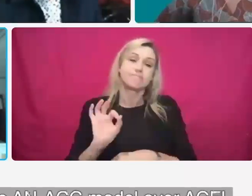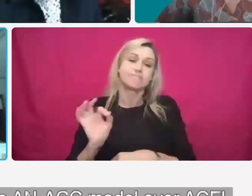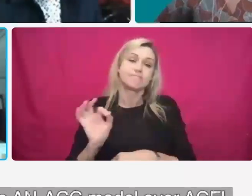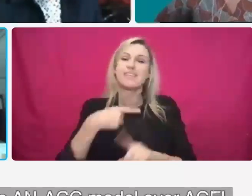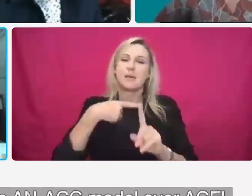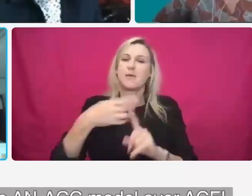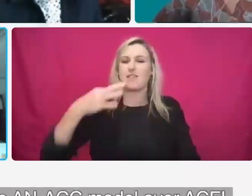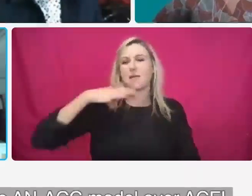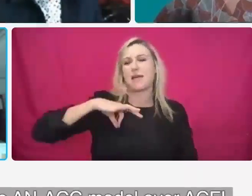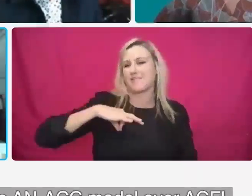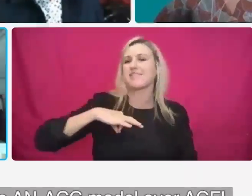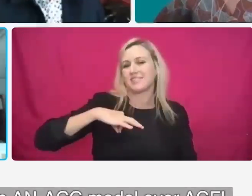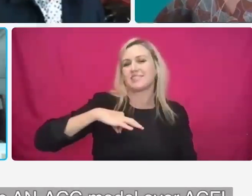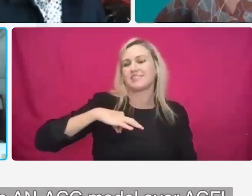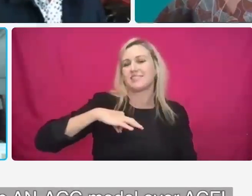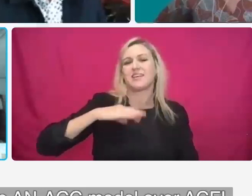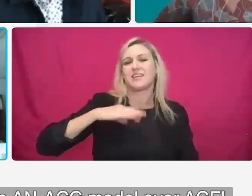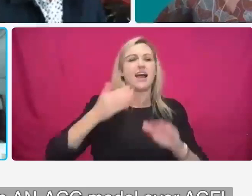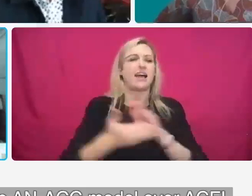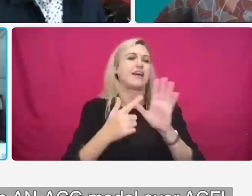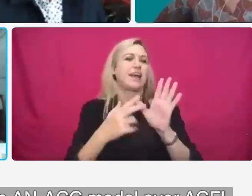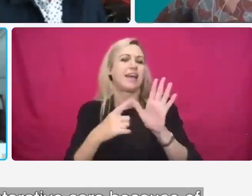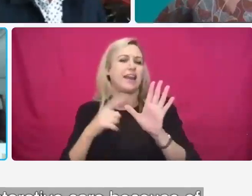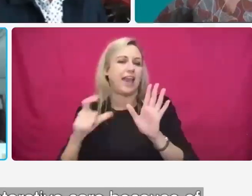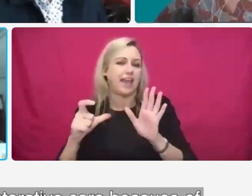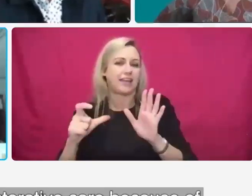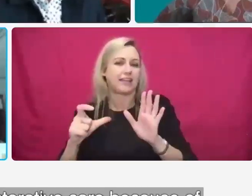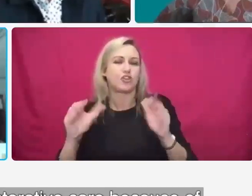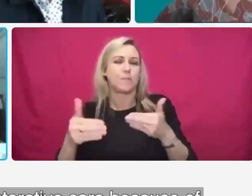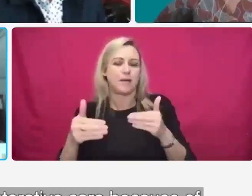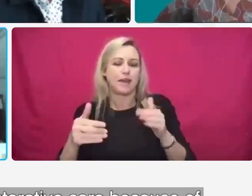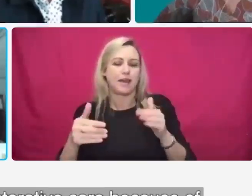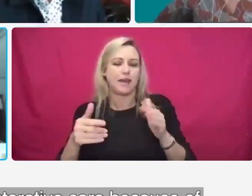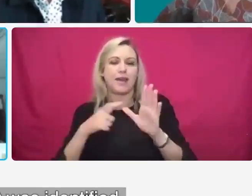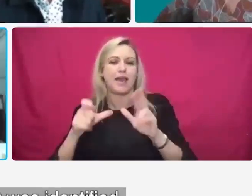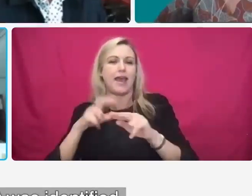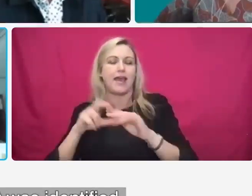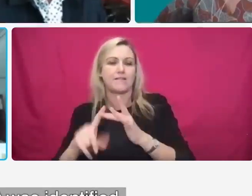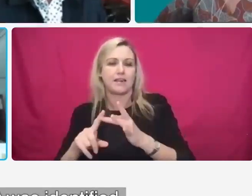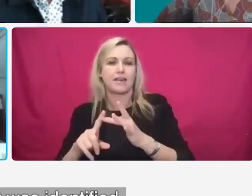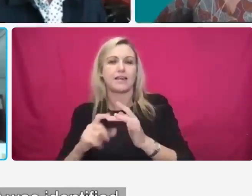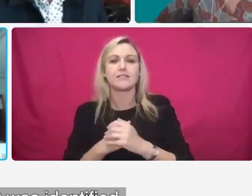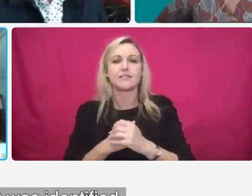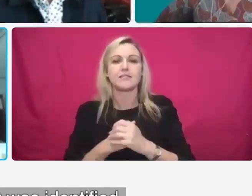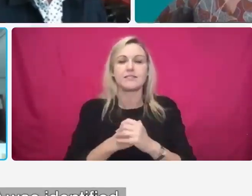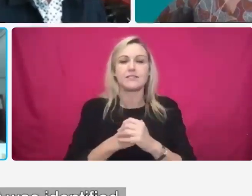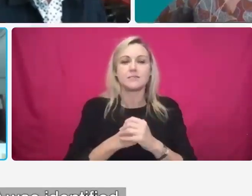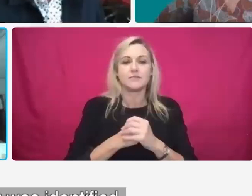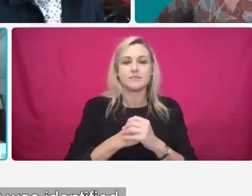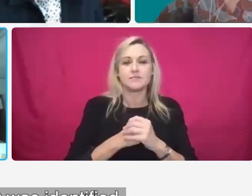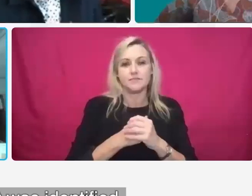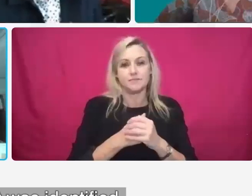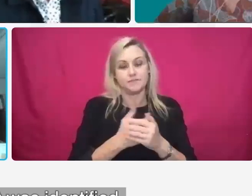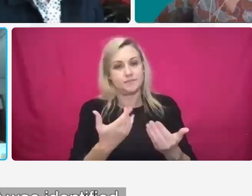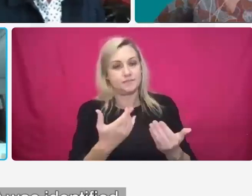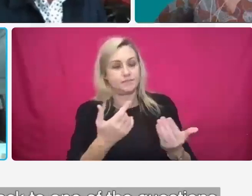or benefits of the ANAC model over ACFI. It does encourage restorative care because of the reason that was just